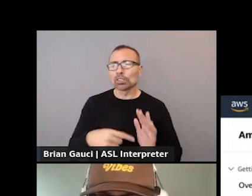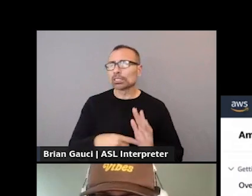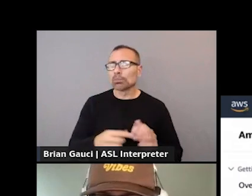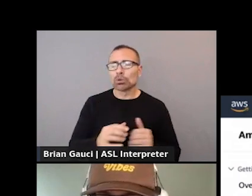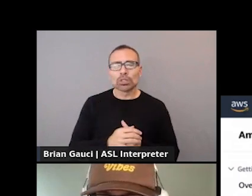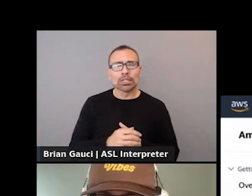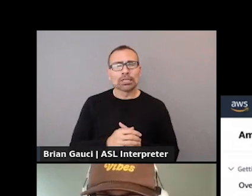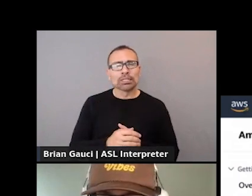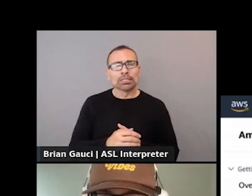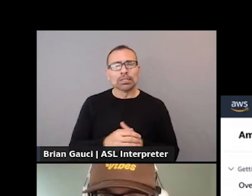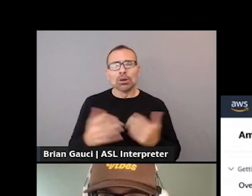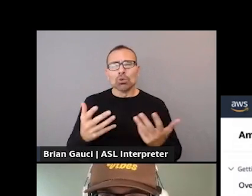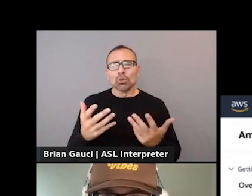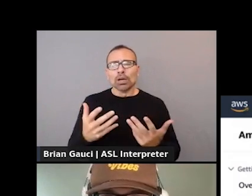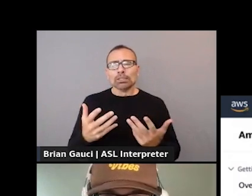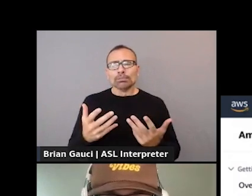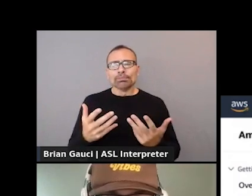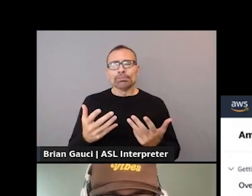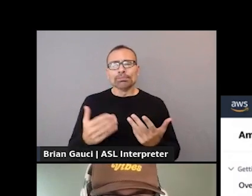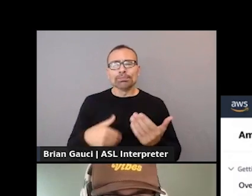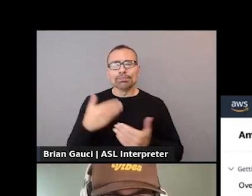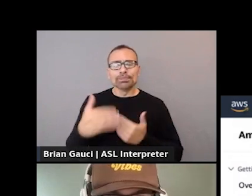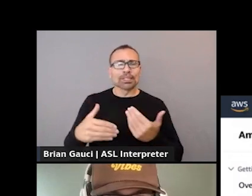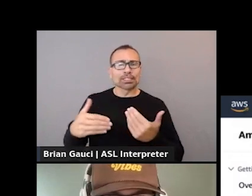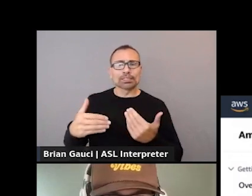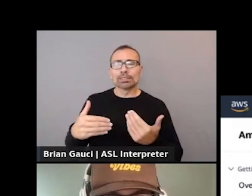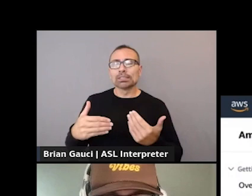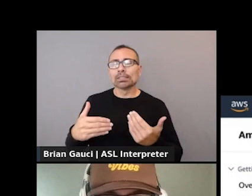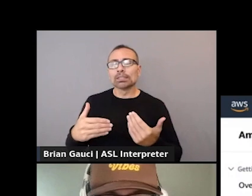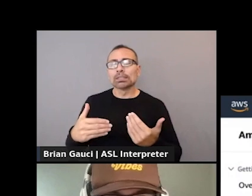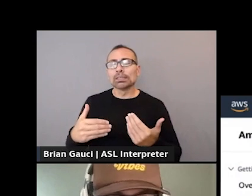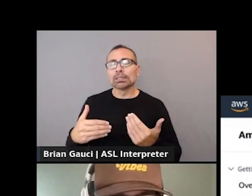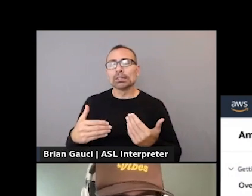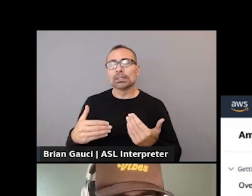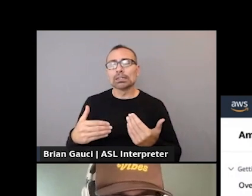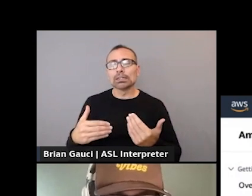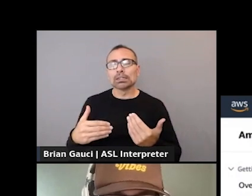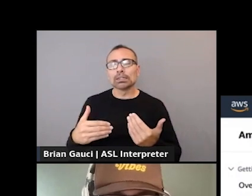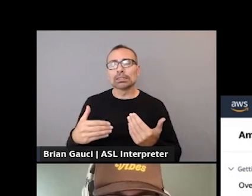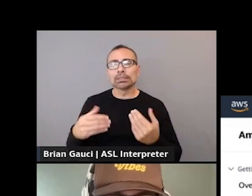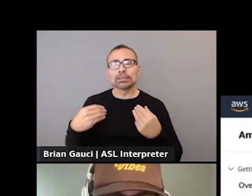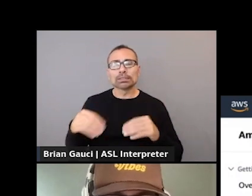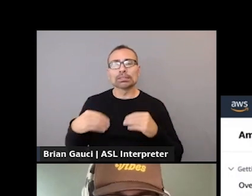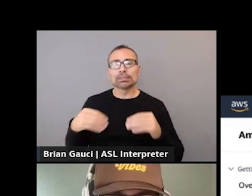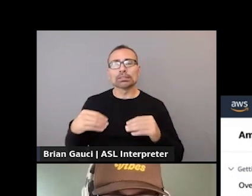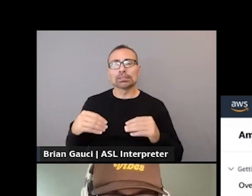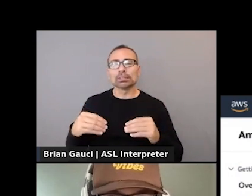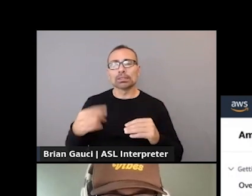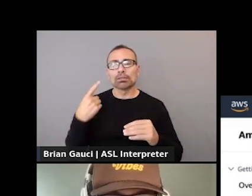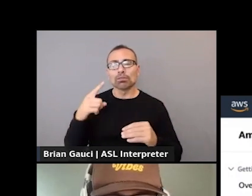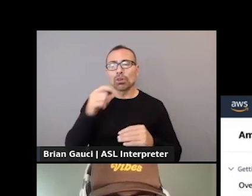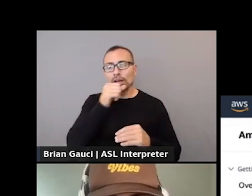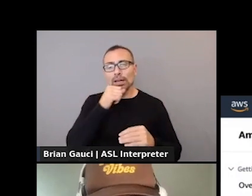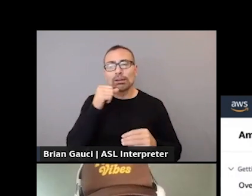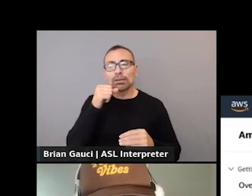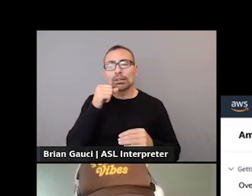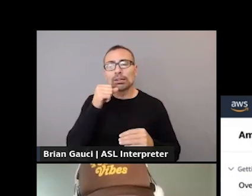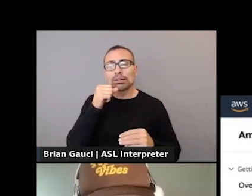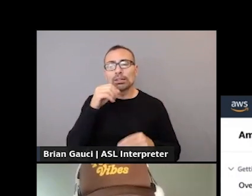what were the net sales, not sales for Amazon